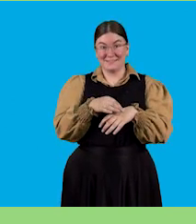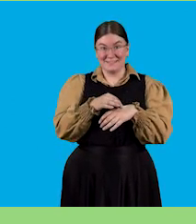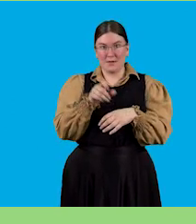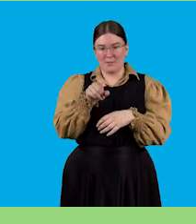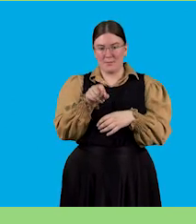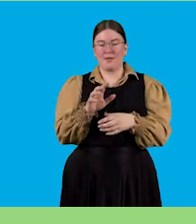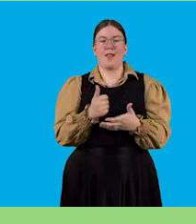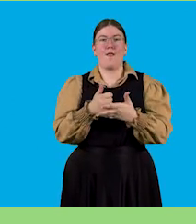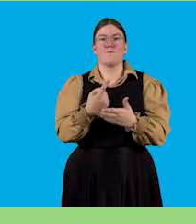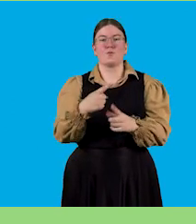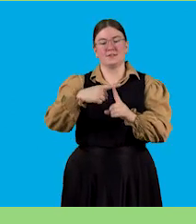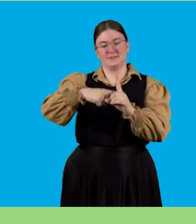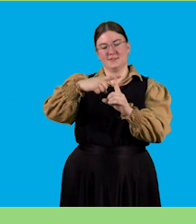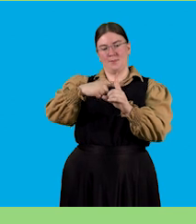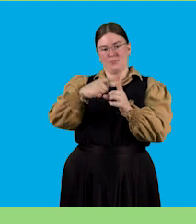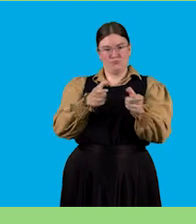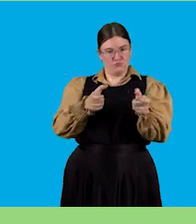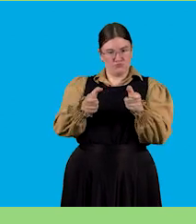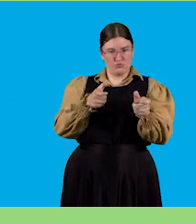temperature regulation.